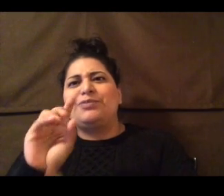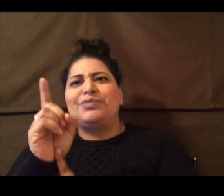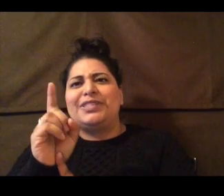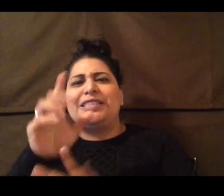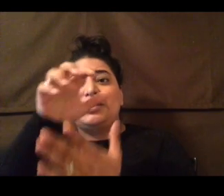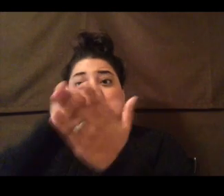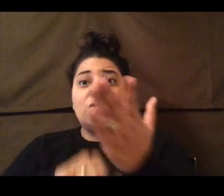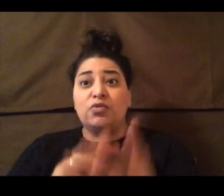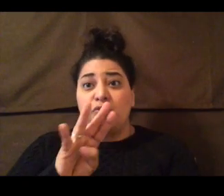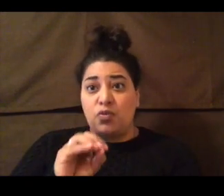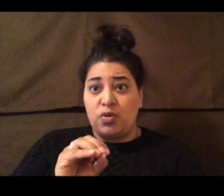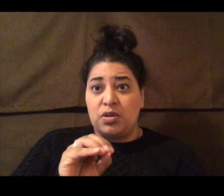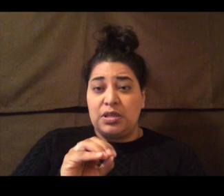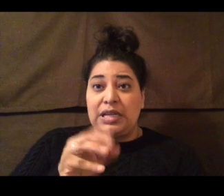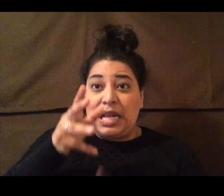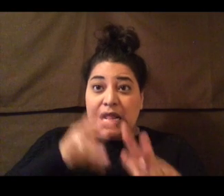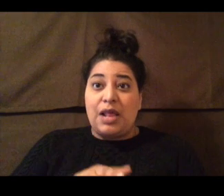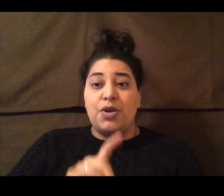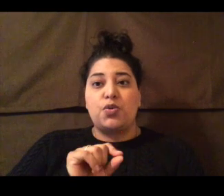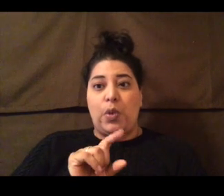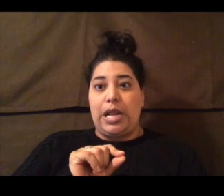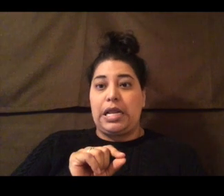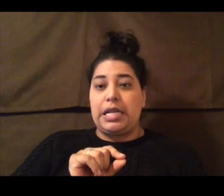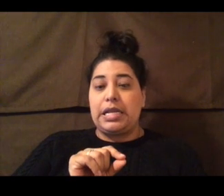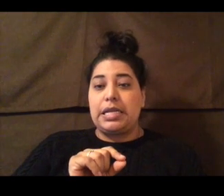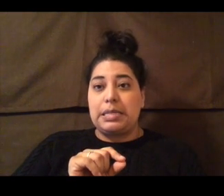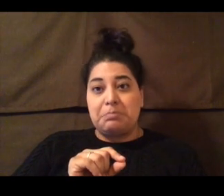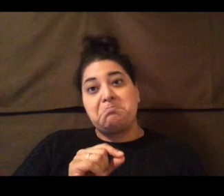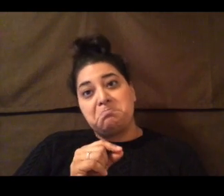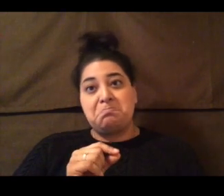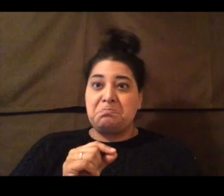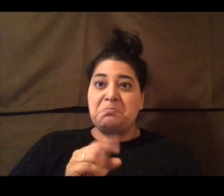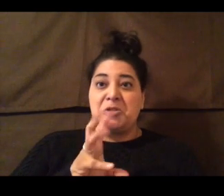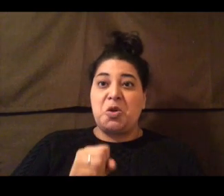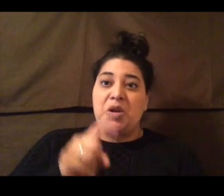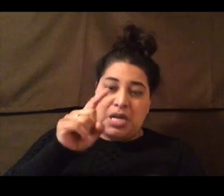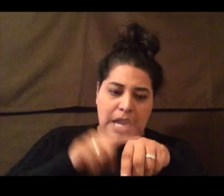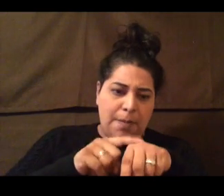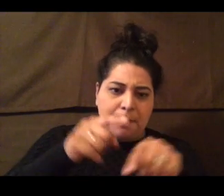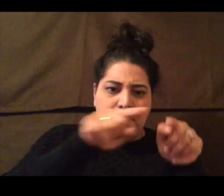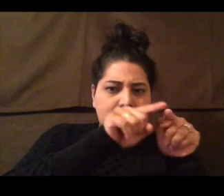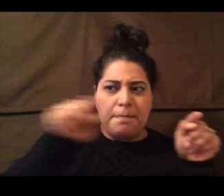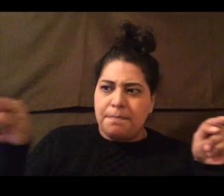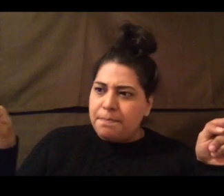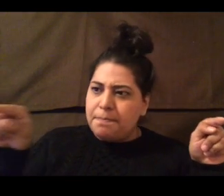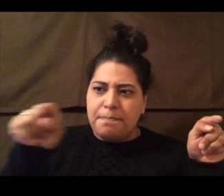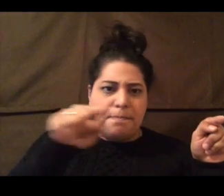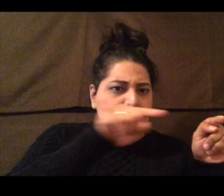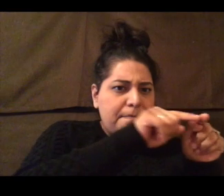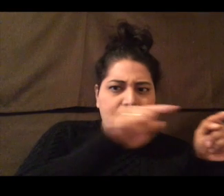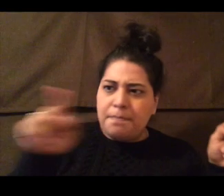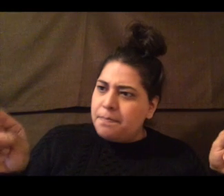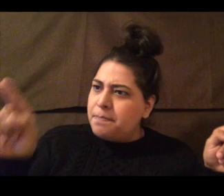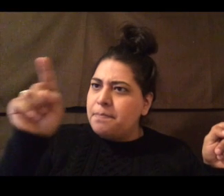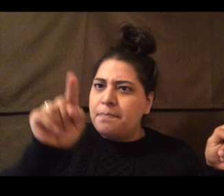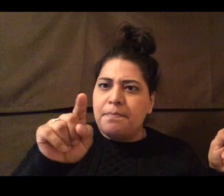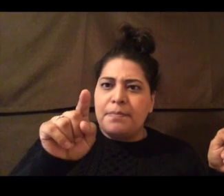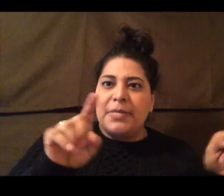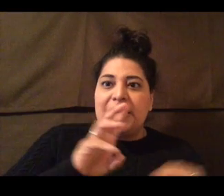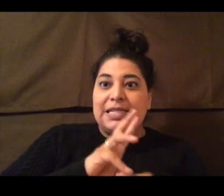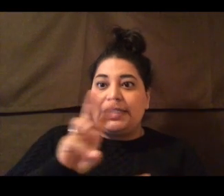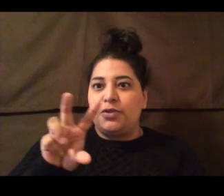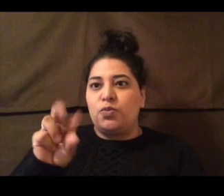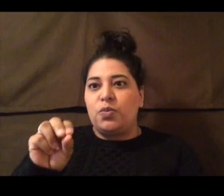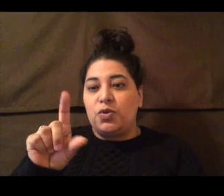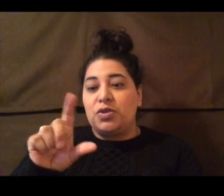me with 20. So my time here is 6:20. The only thing I have